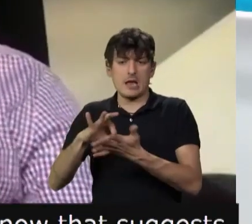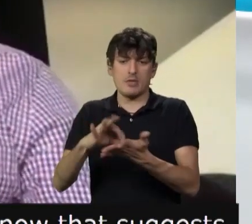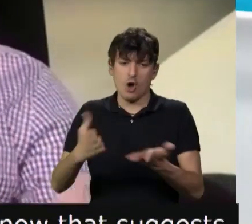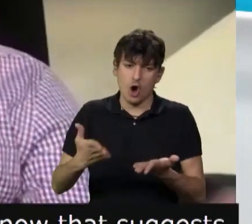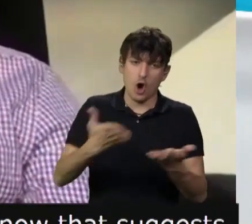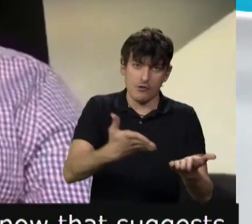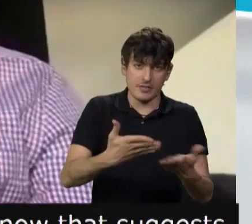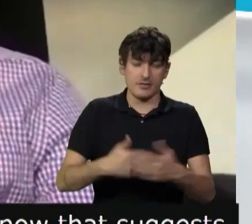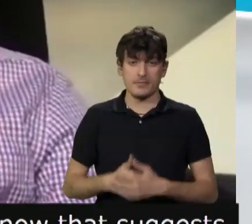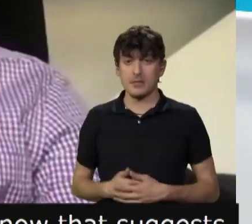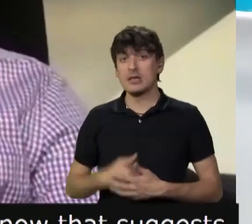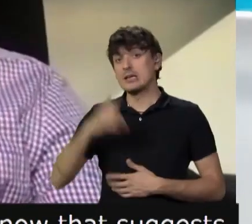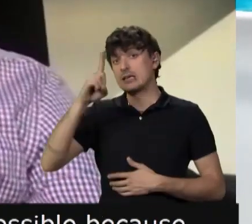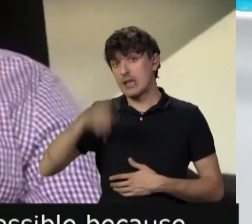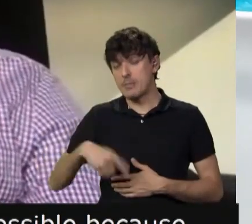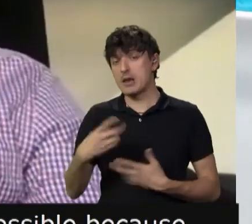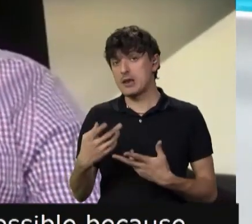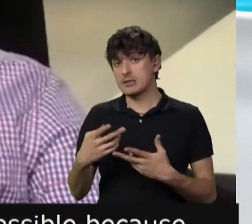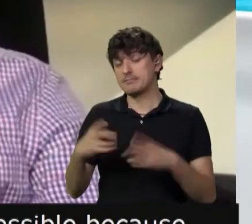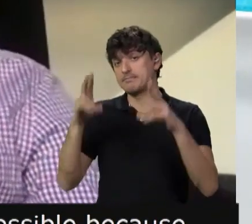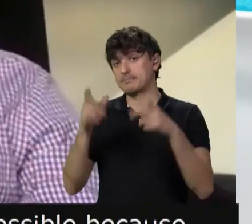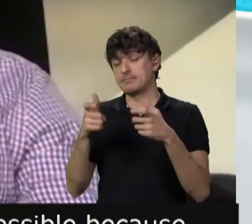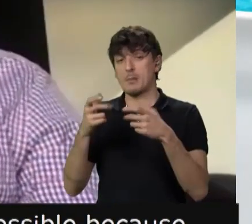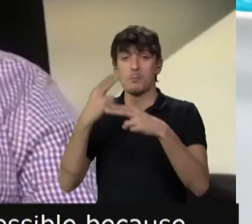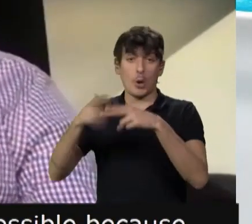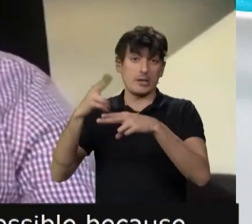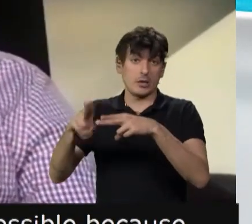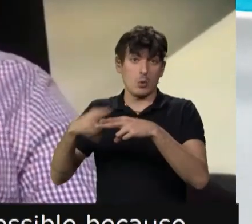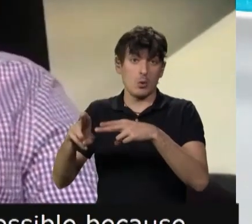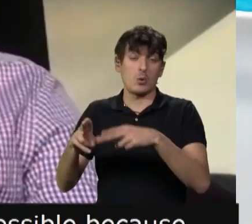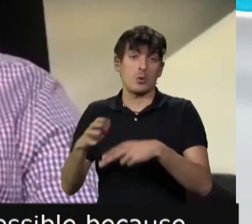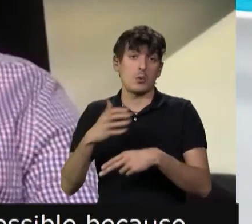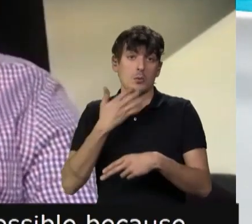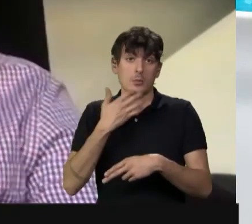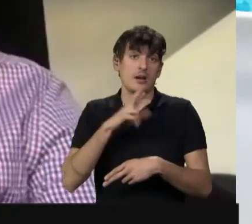for the provision of services. Now, on a more political level, there are